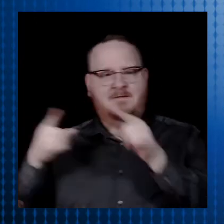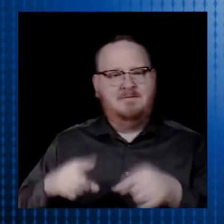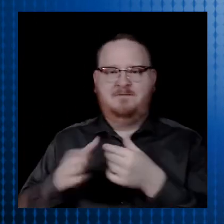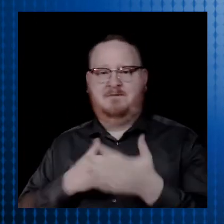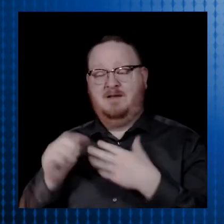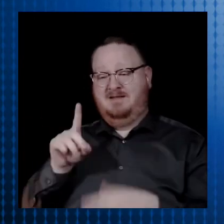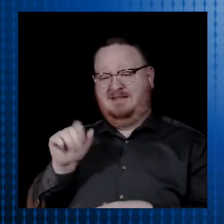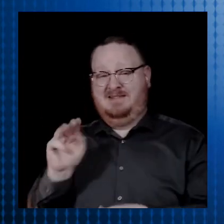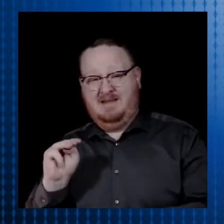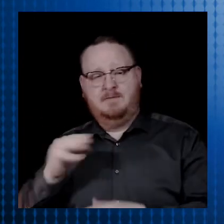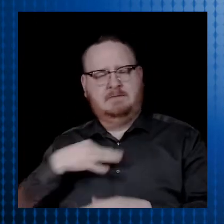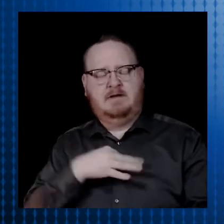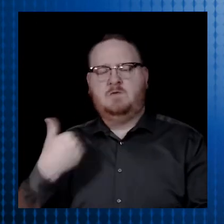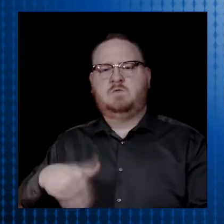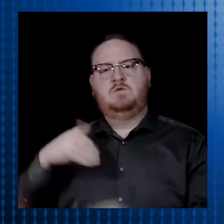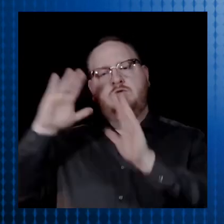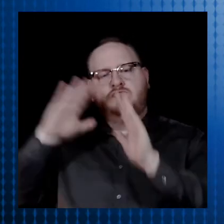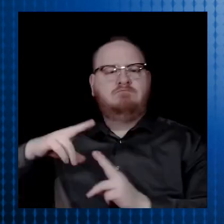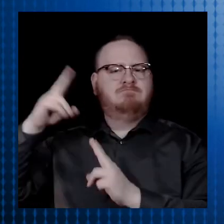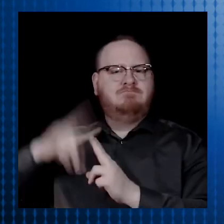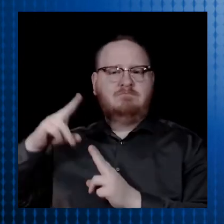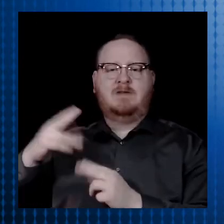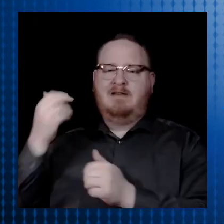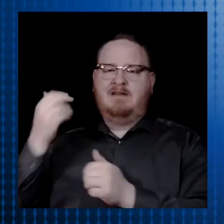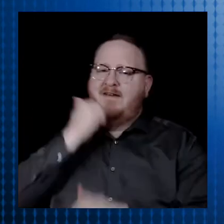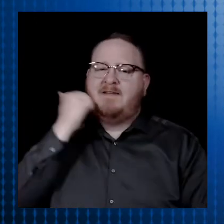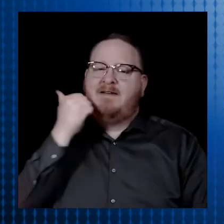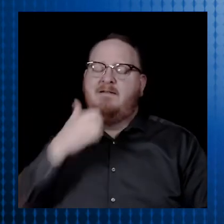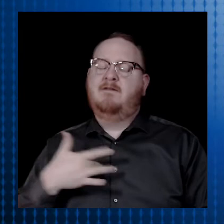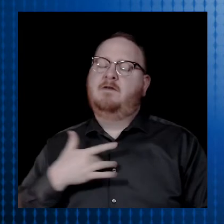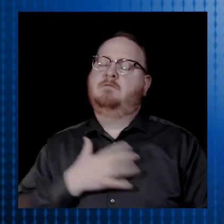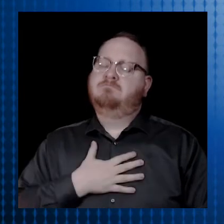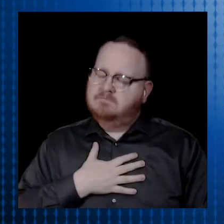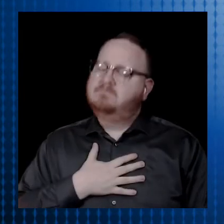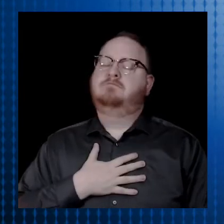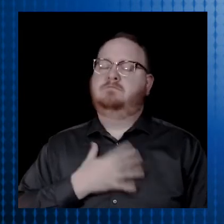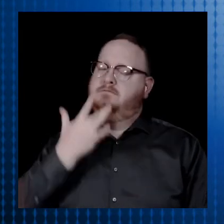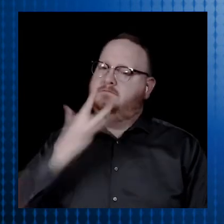staff, and I feel privileged every day to work with you. You are my